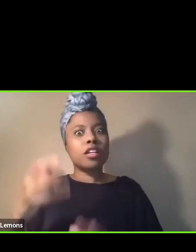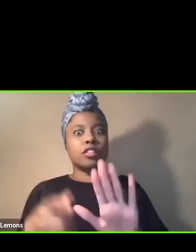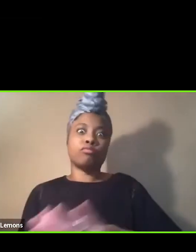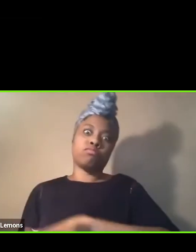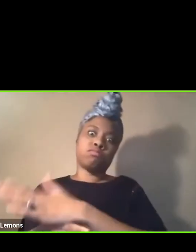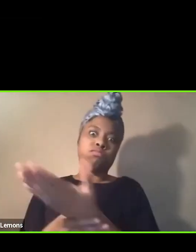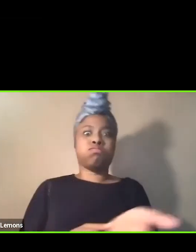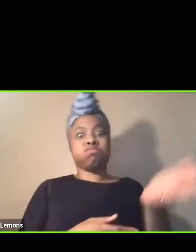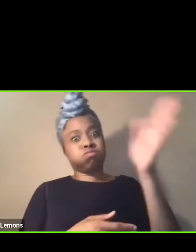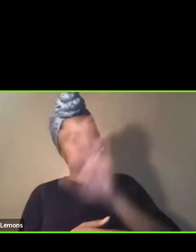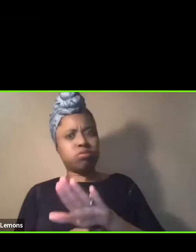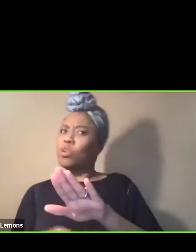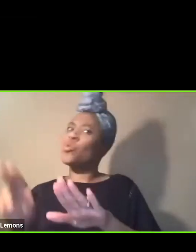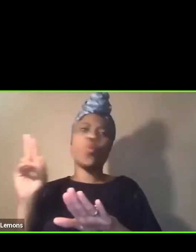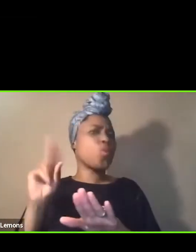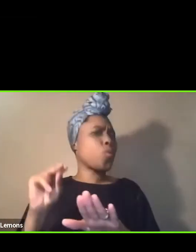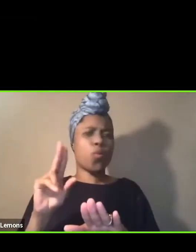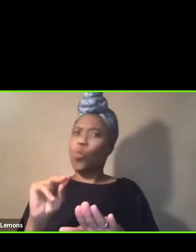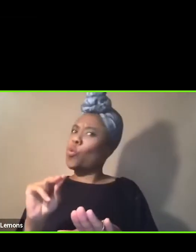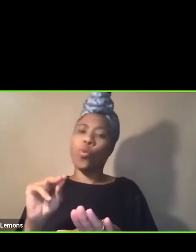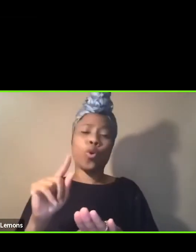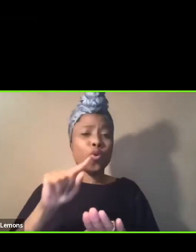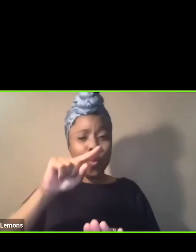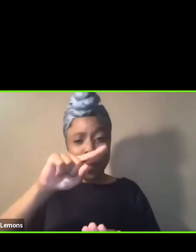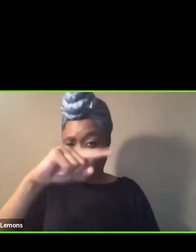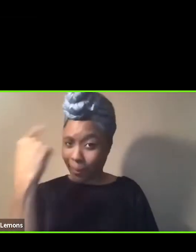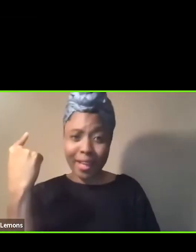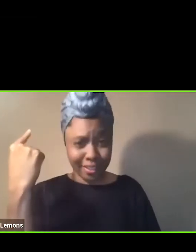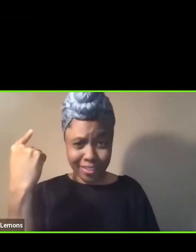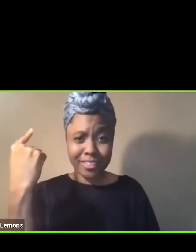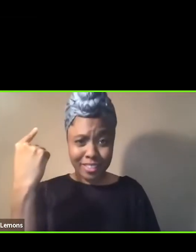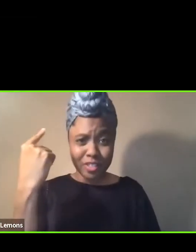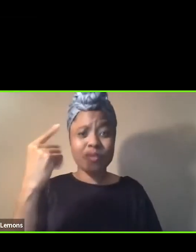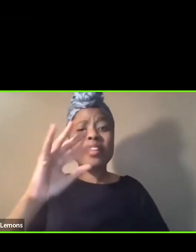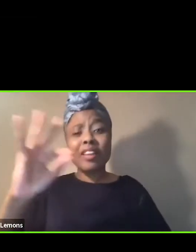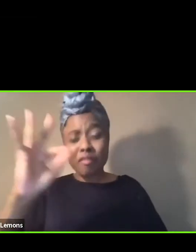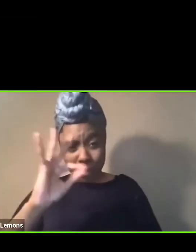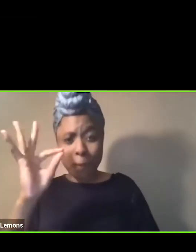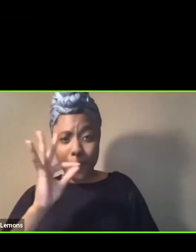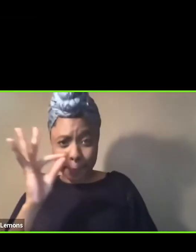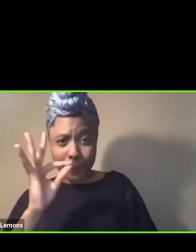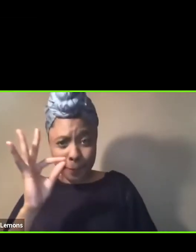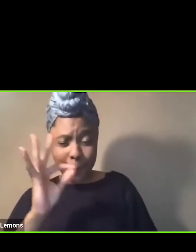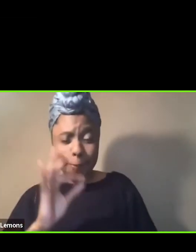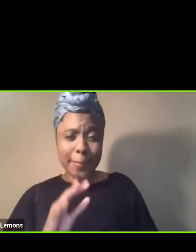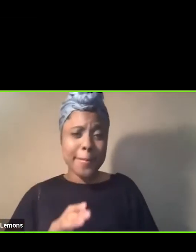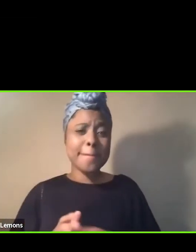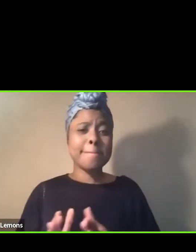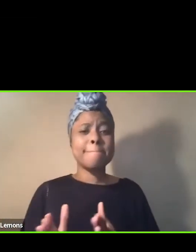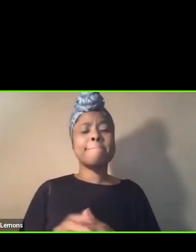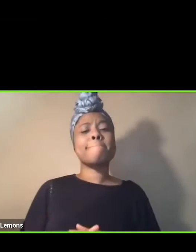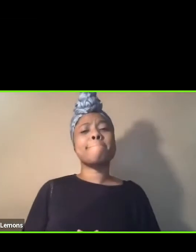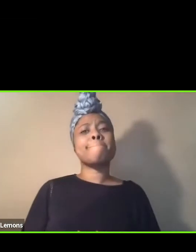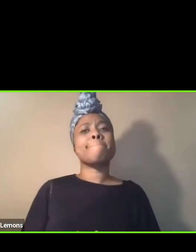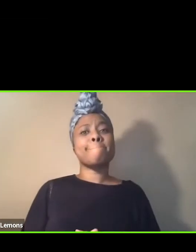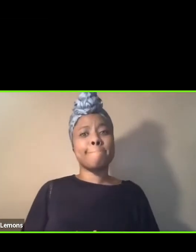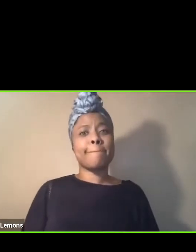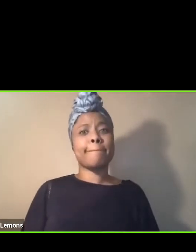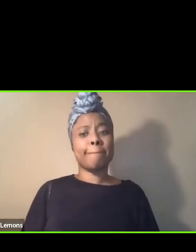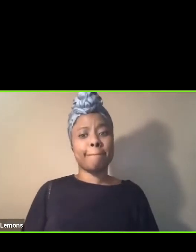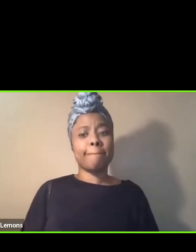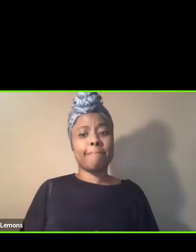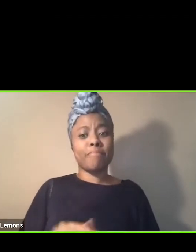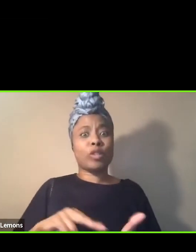and said, no, you are Black, you are Filipino. And this is what